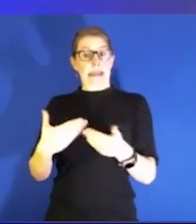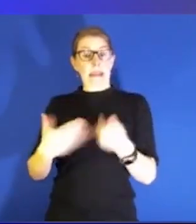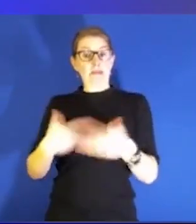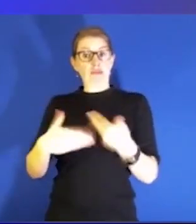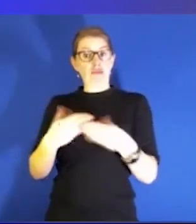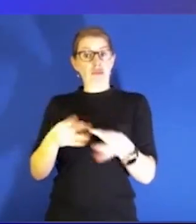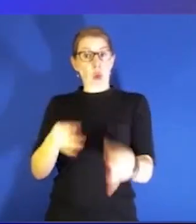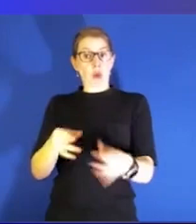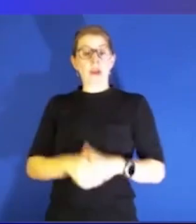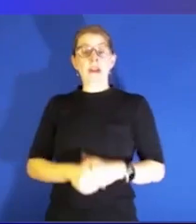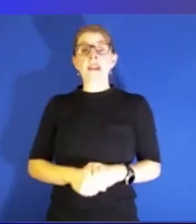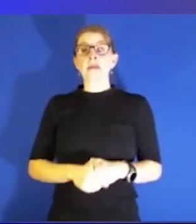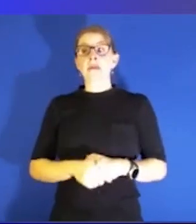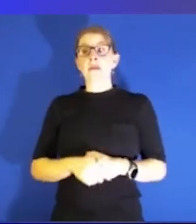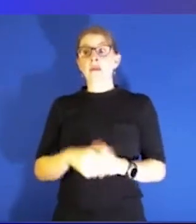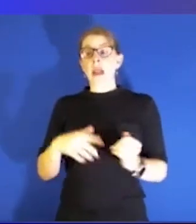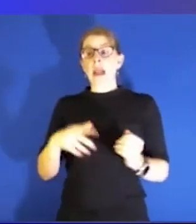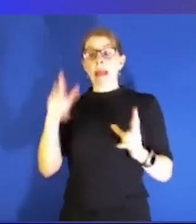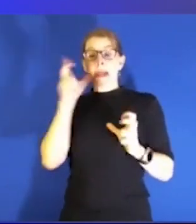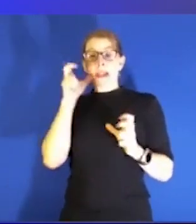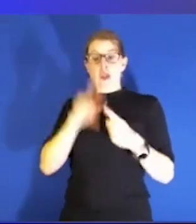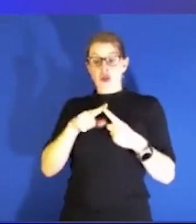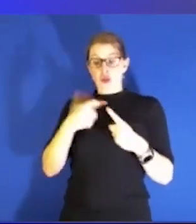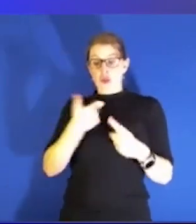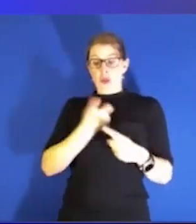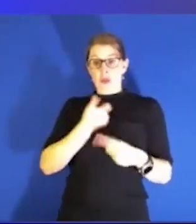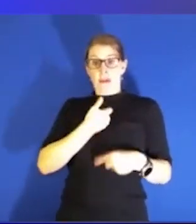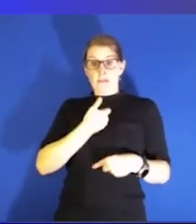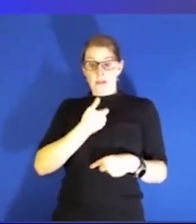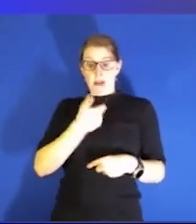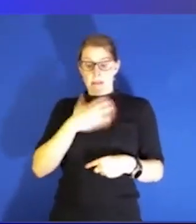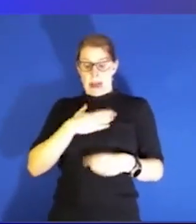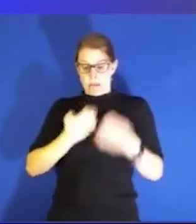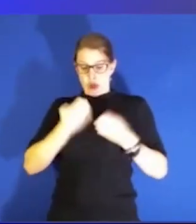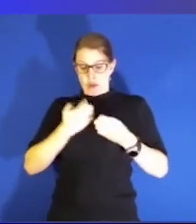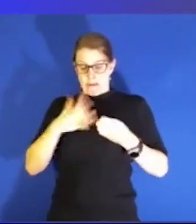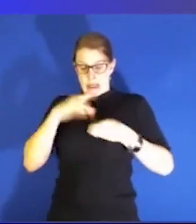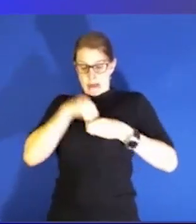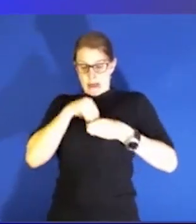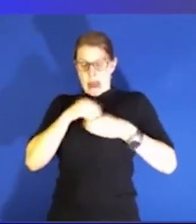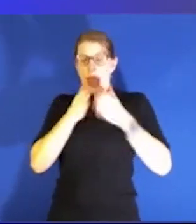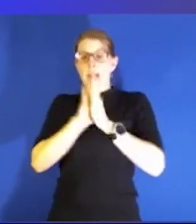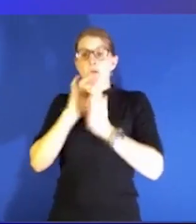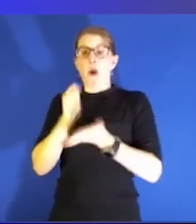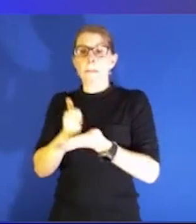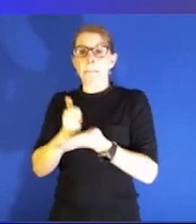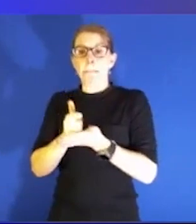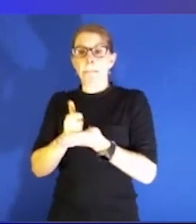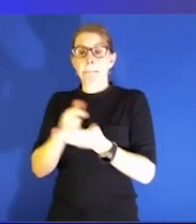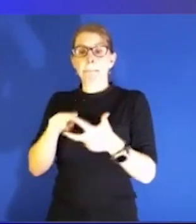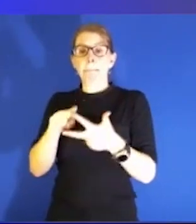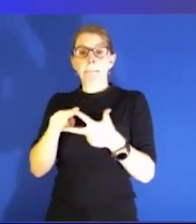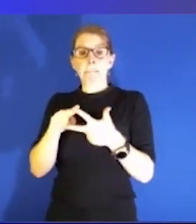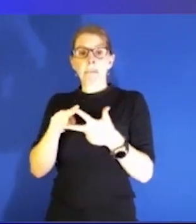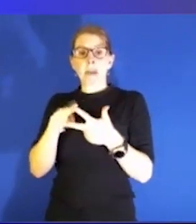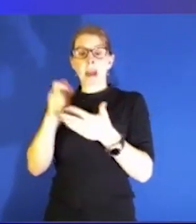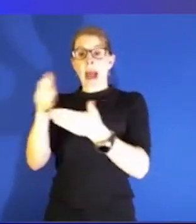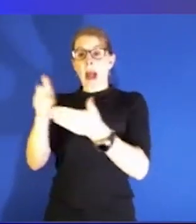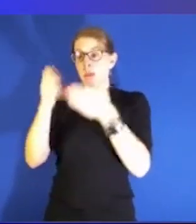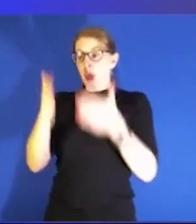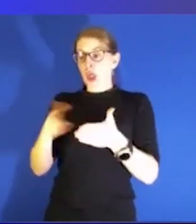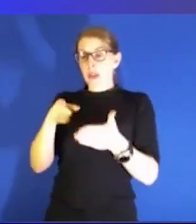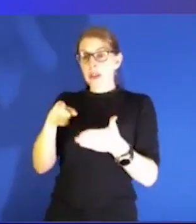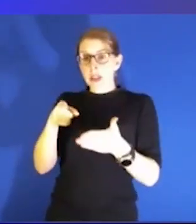is, listening to yourself, listening to your own emotions, asking for help. I think the helpers tend to either